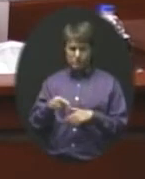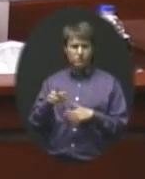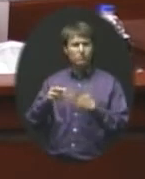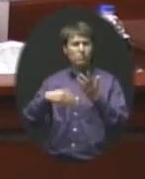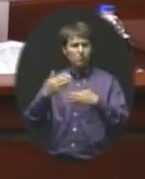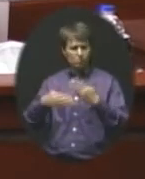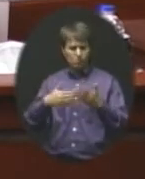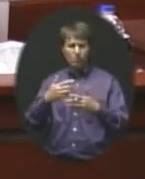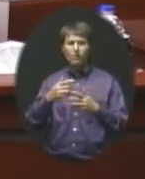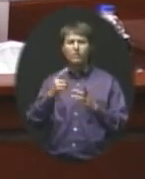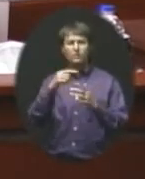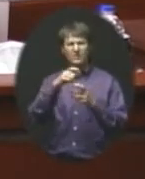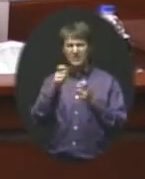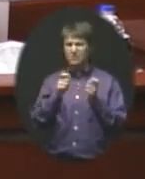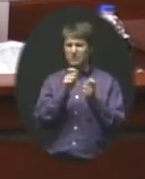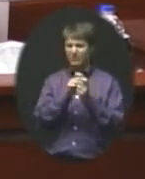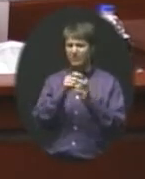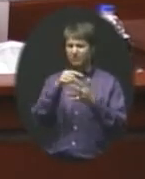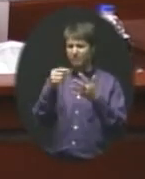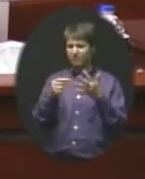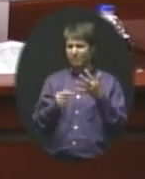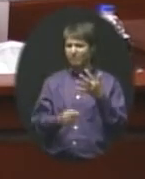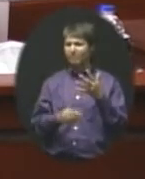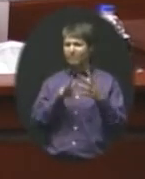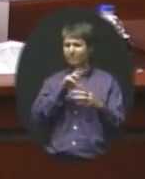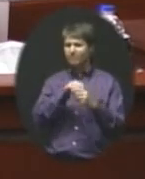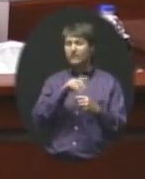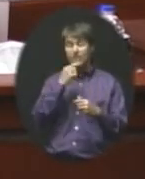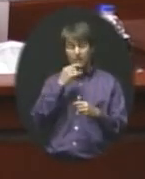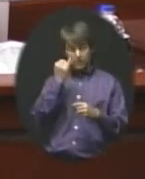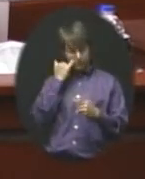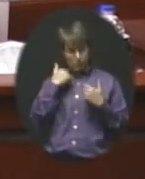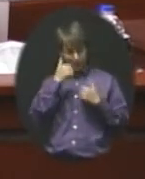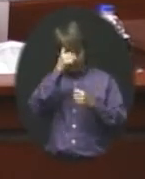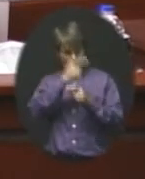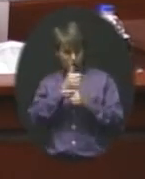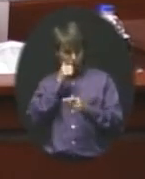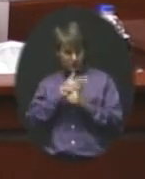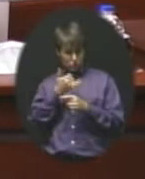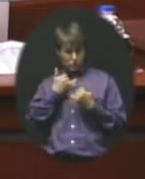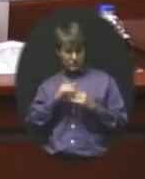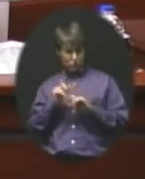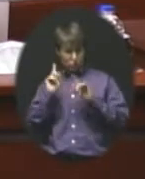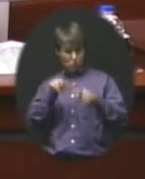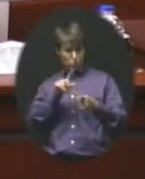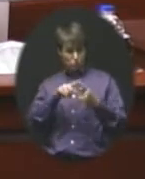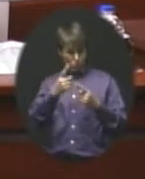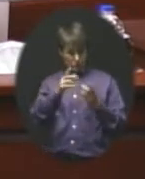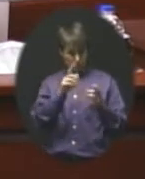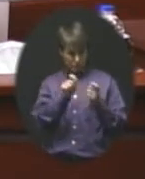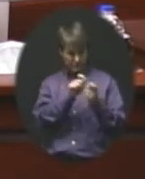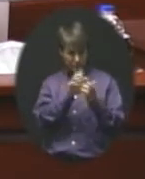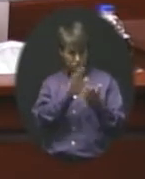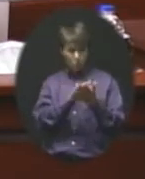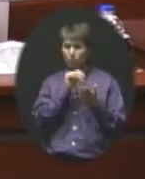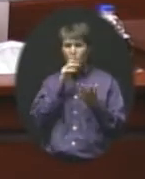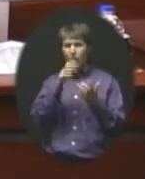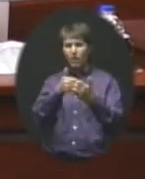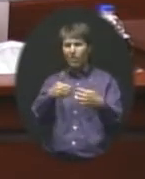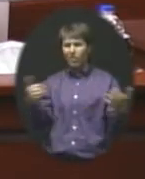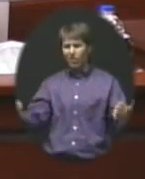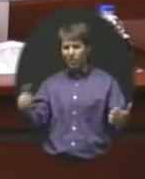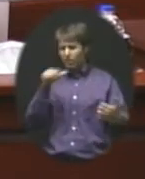there are some very specific details within that that says, if you have a sibling that's still attending a school, we're not going to split you